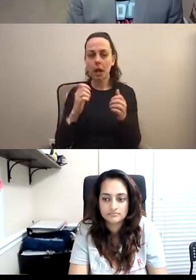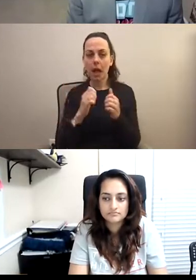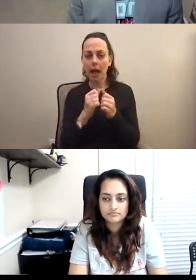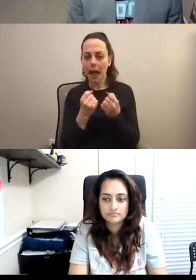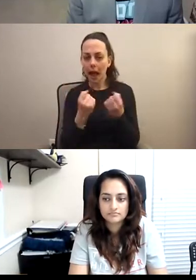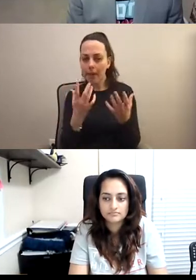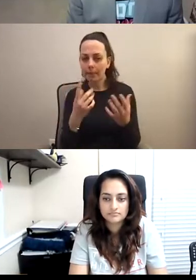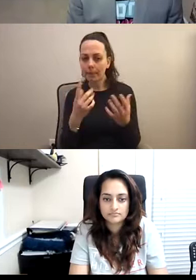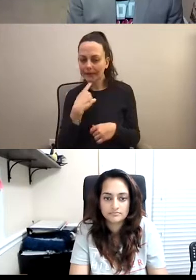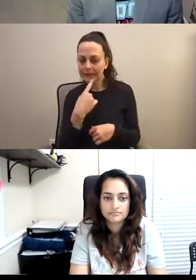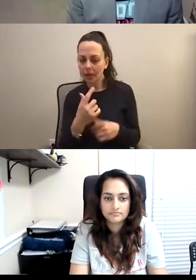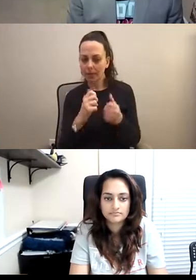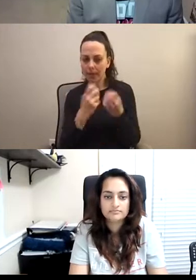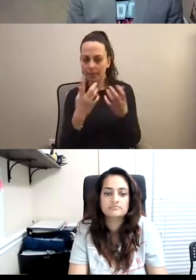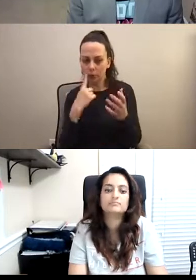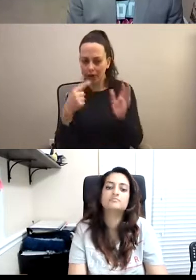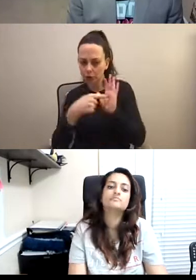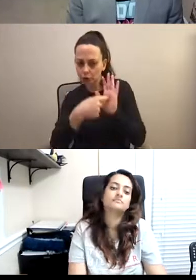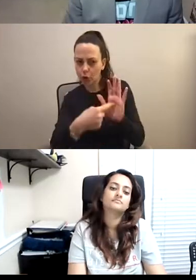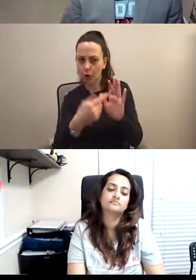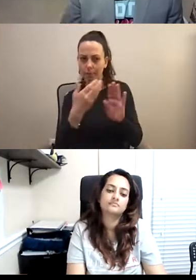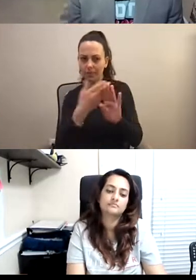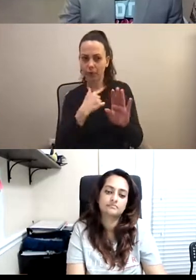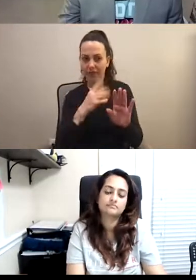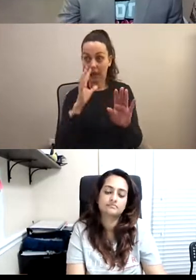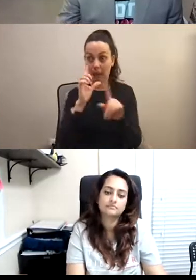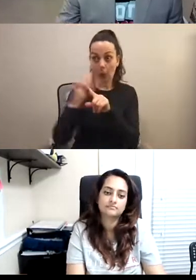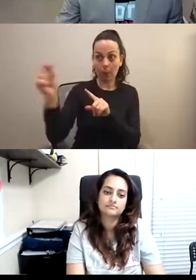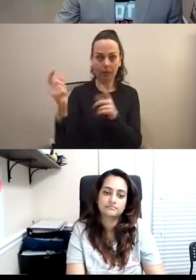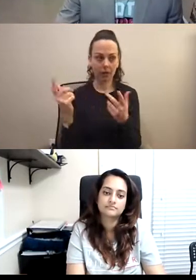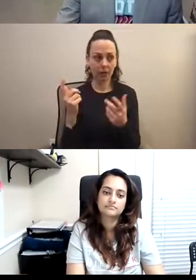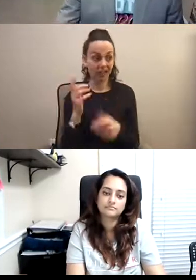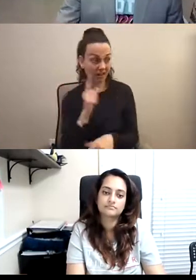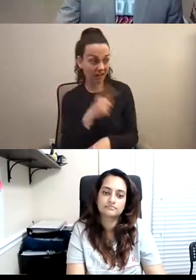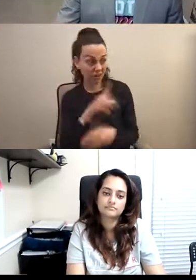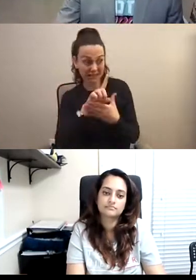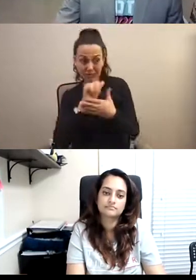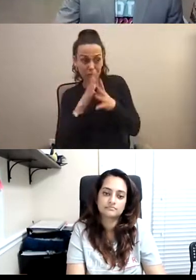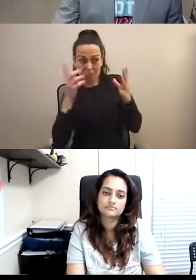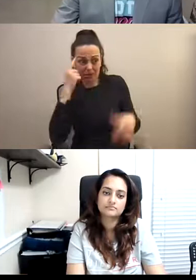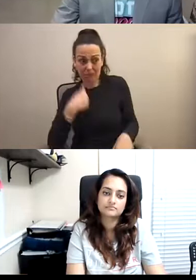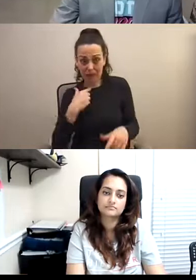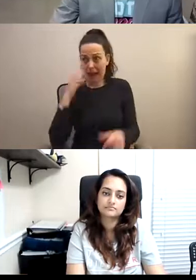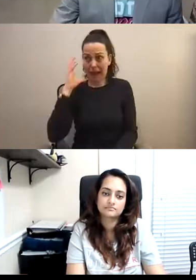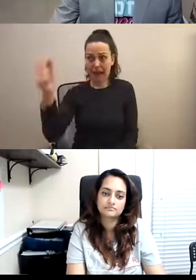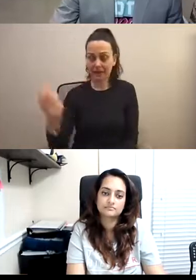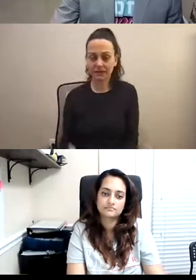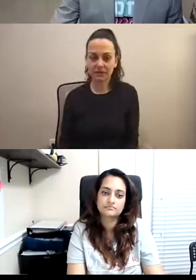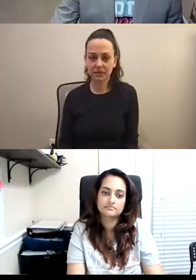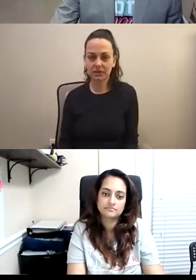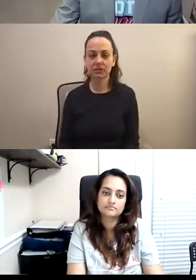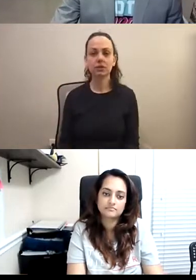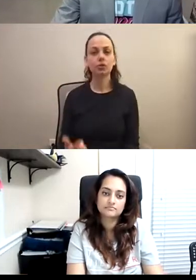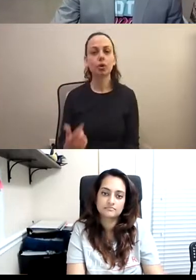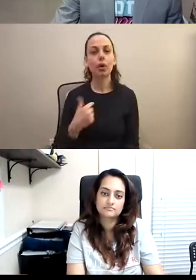tell them? How much before they run away and realize, oh my God, your disability is too much, I can't do it. And so